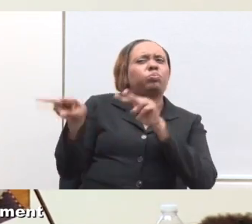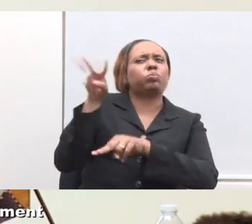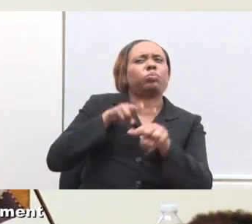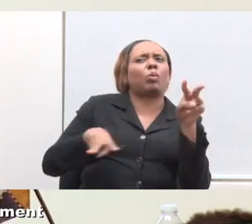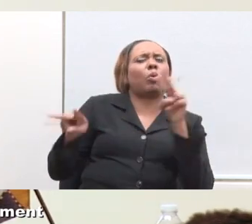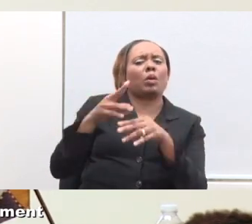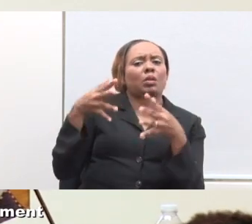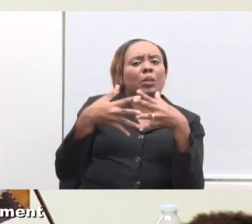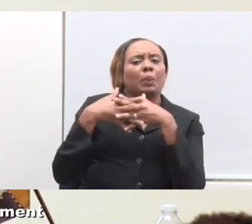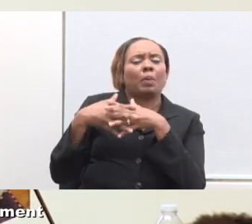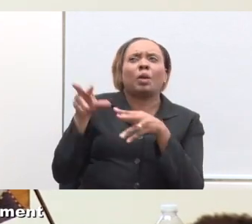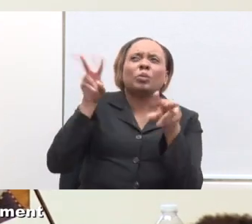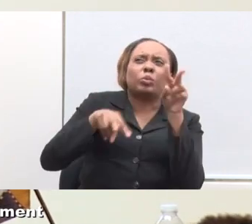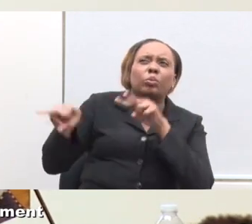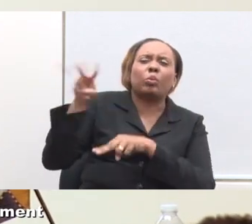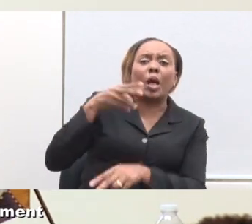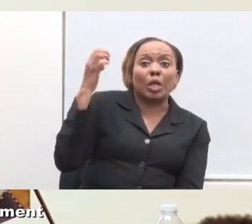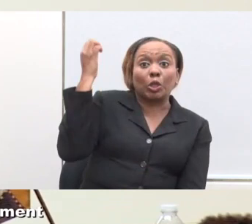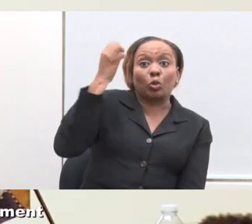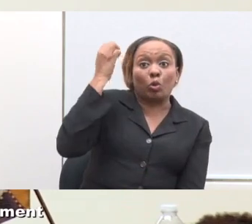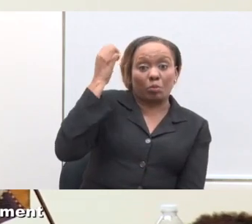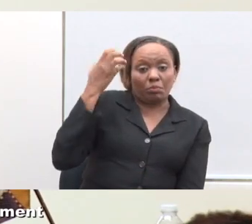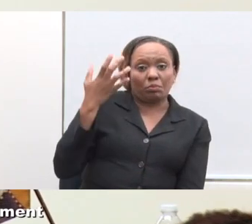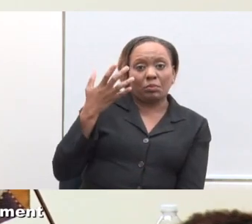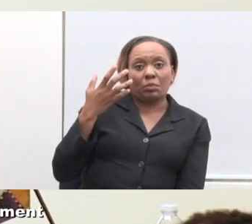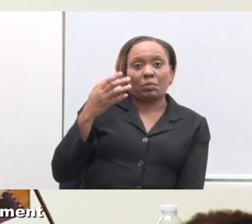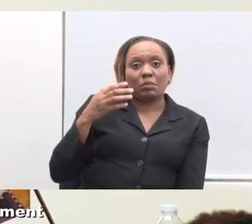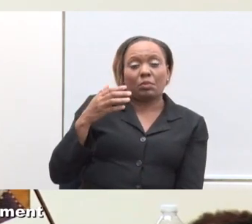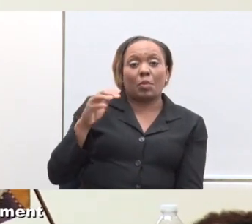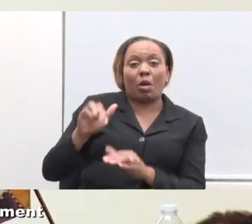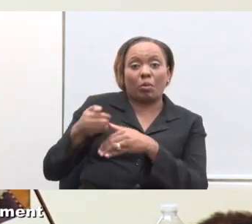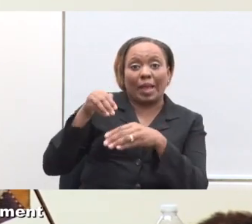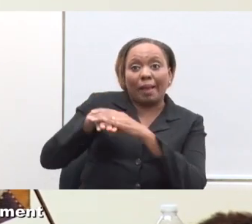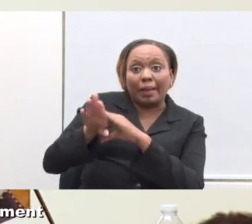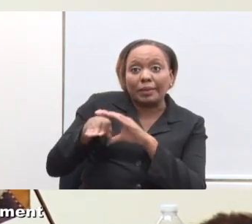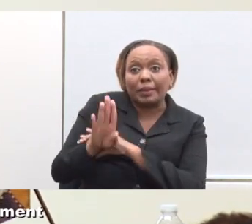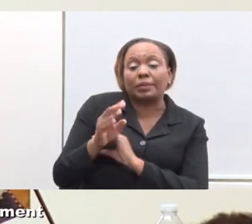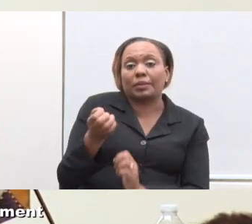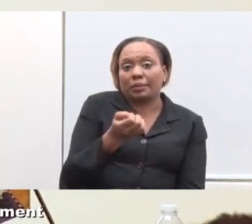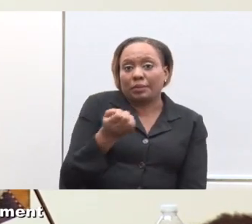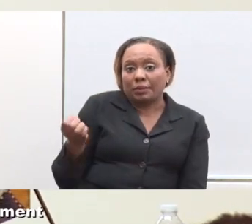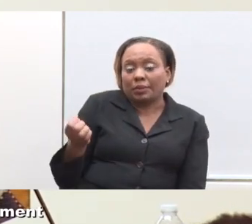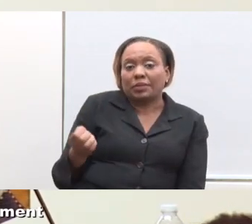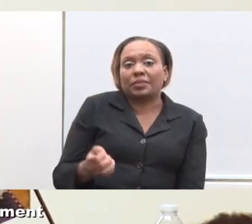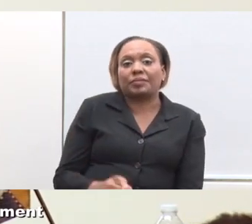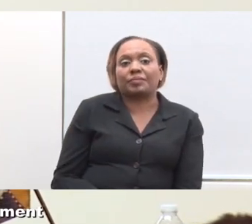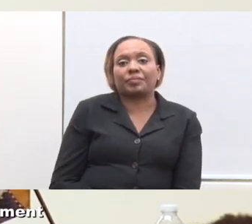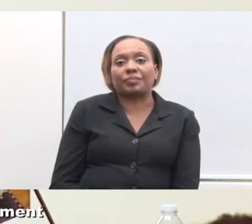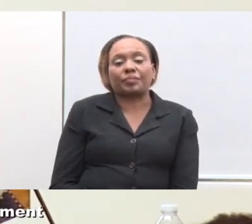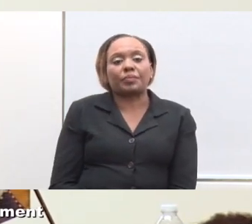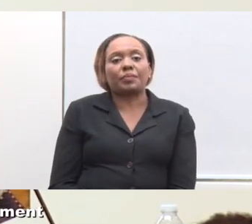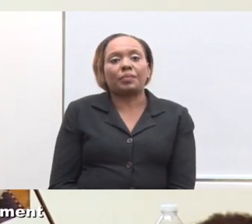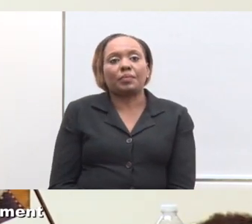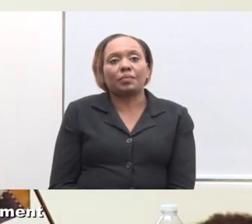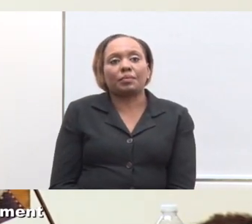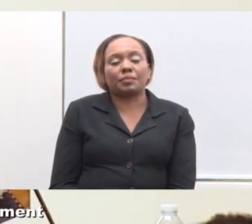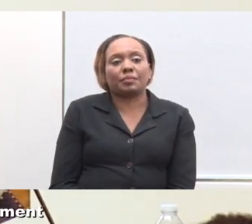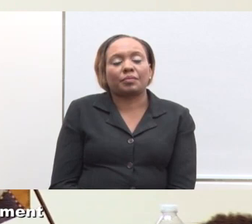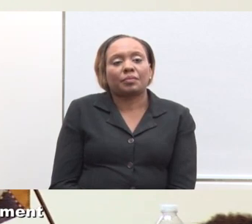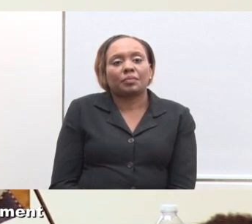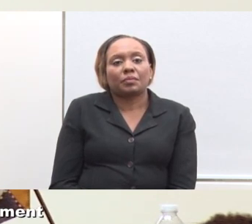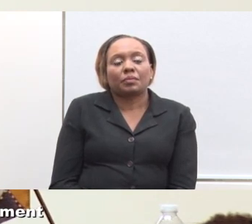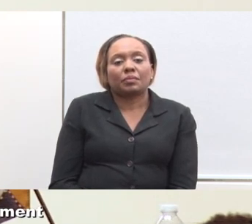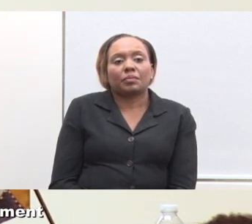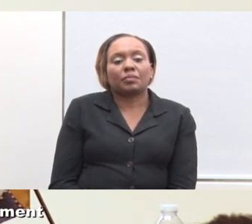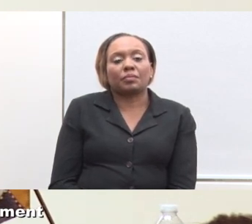European countries with respect to access to equipment. In addition to this, Mr. Speaker, we